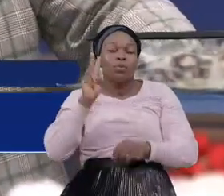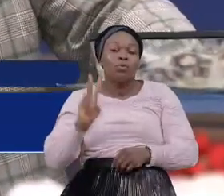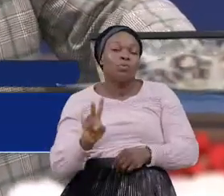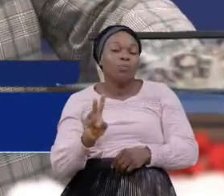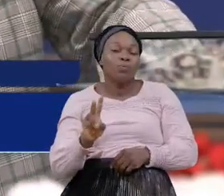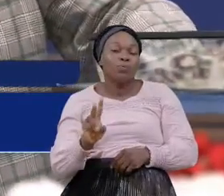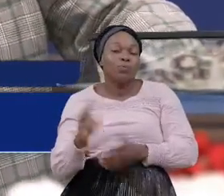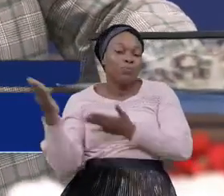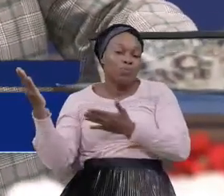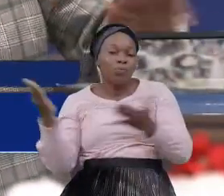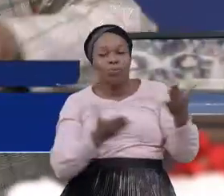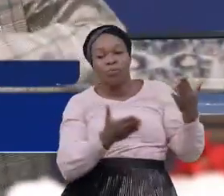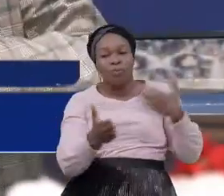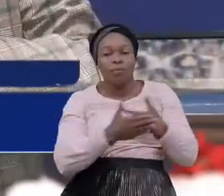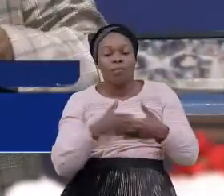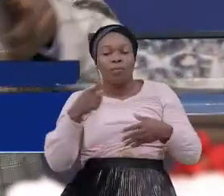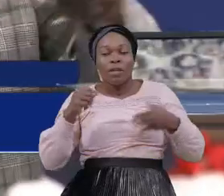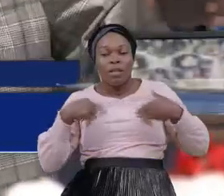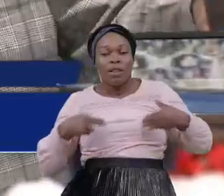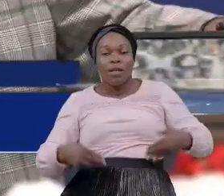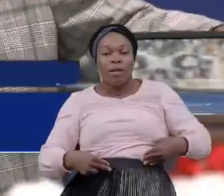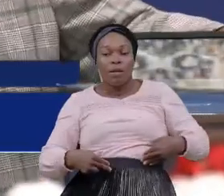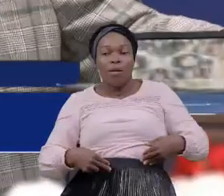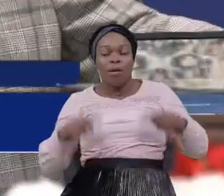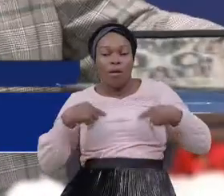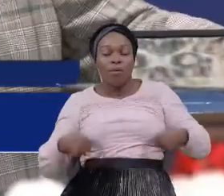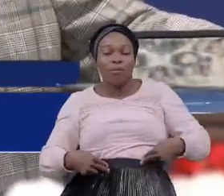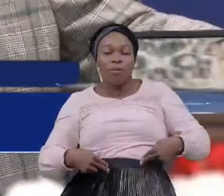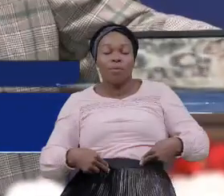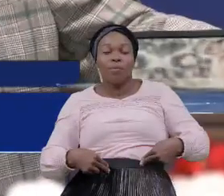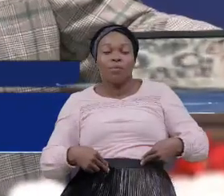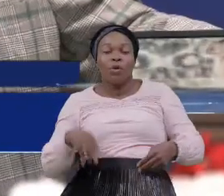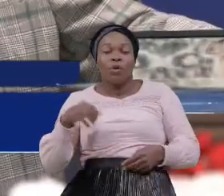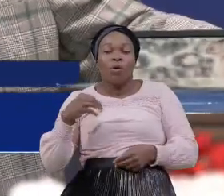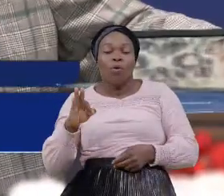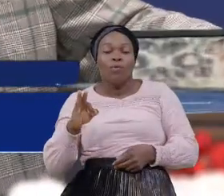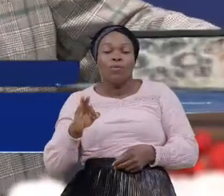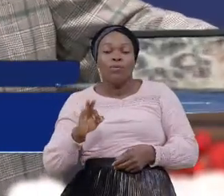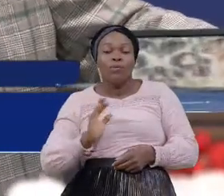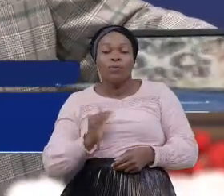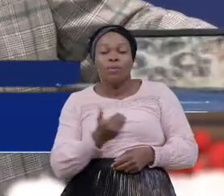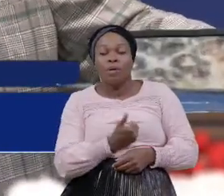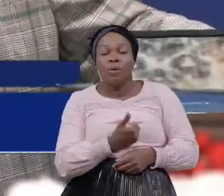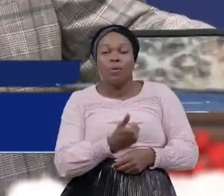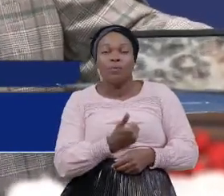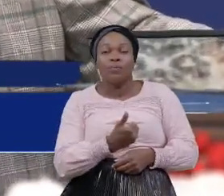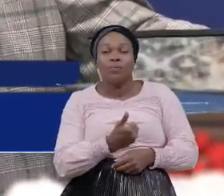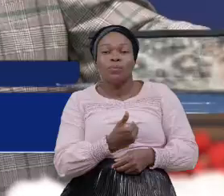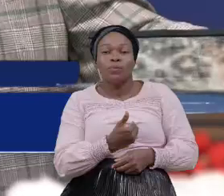at restoring the health of